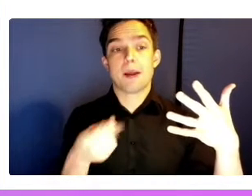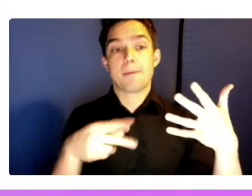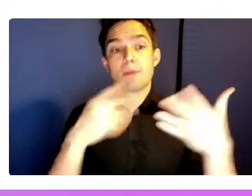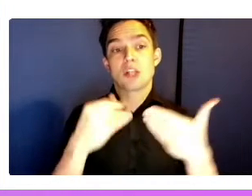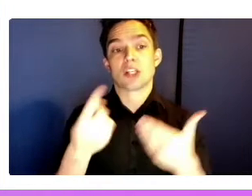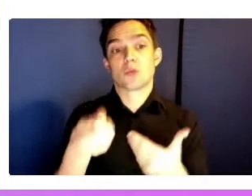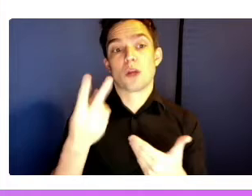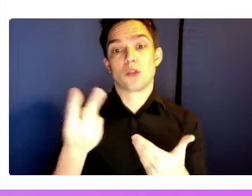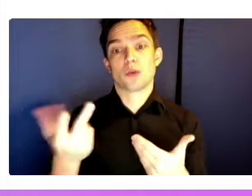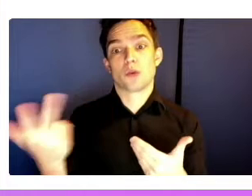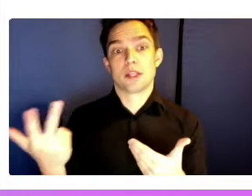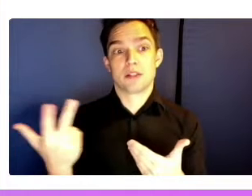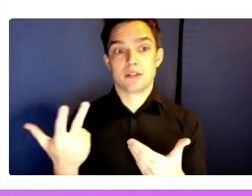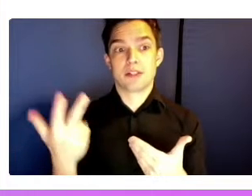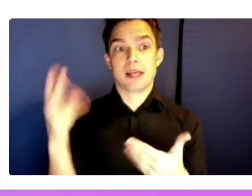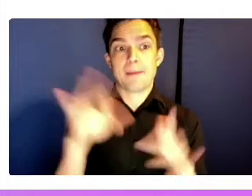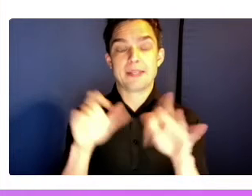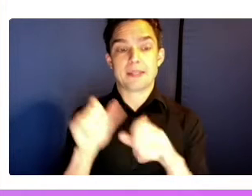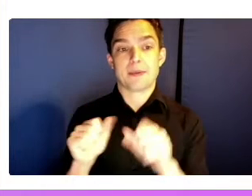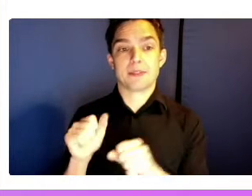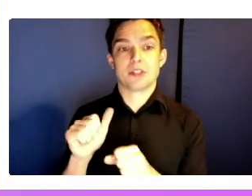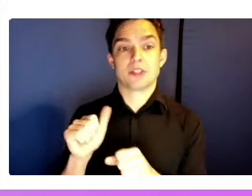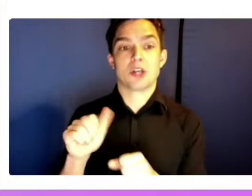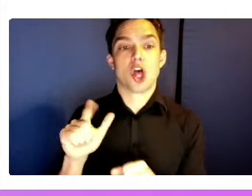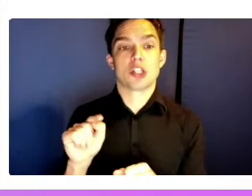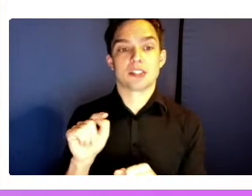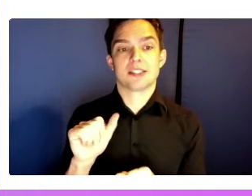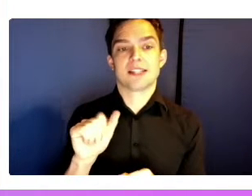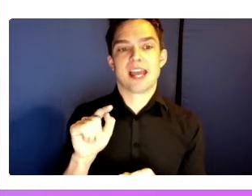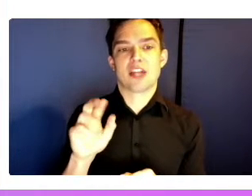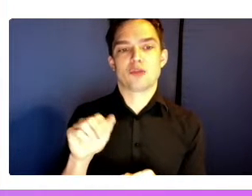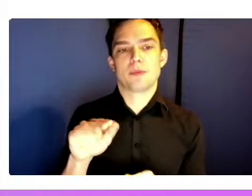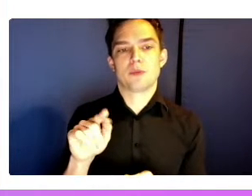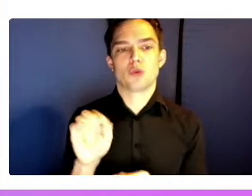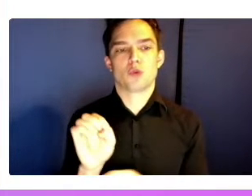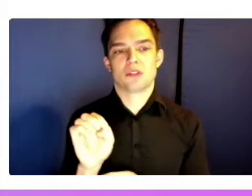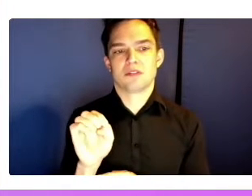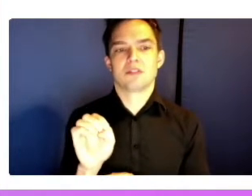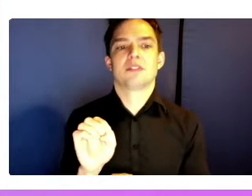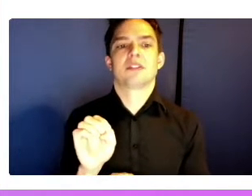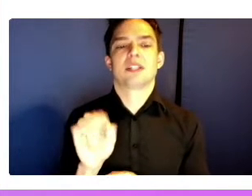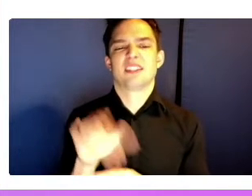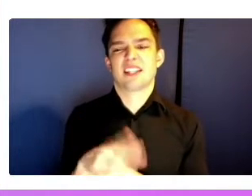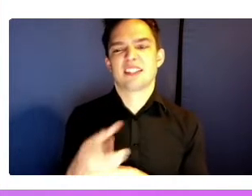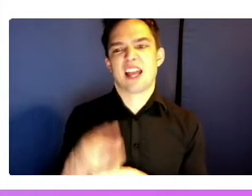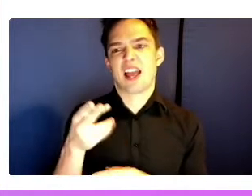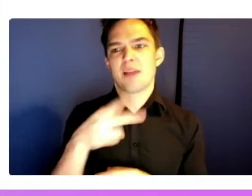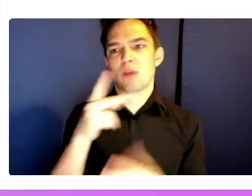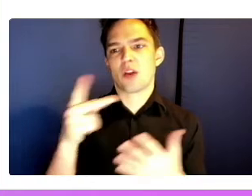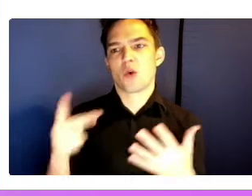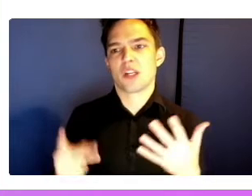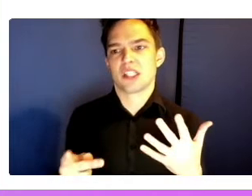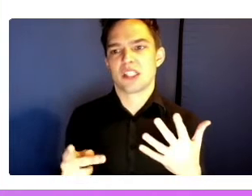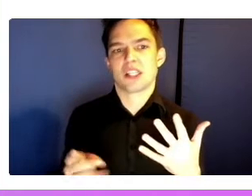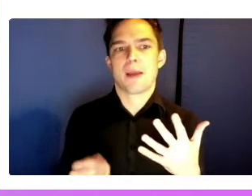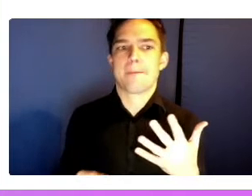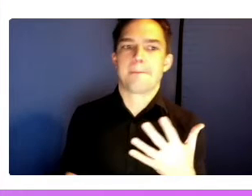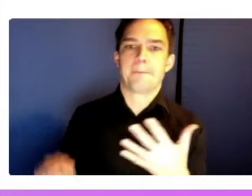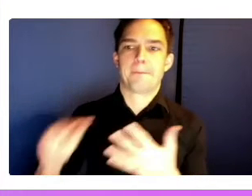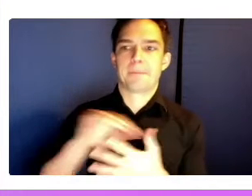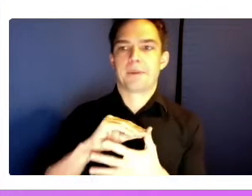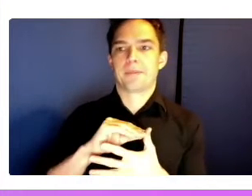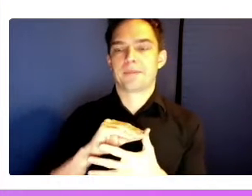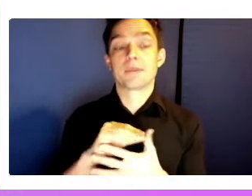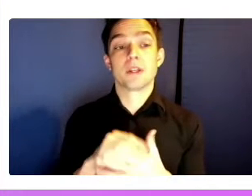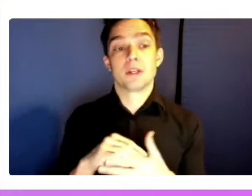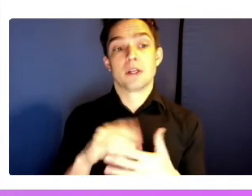3 is missing an alt attribute on the page, and that's a high priority. Okay.